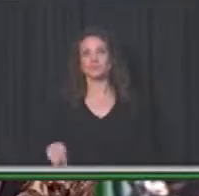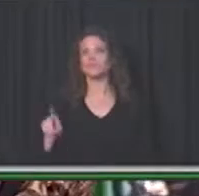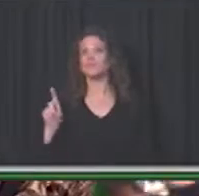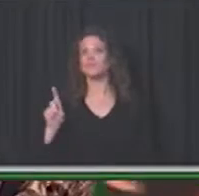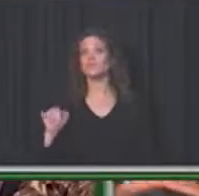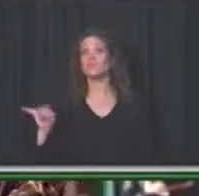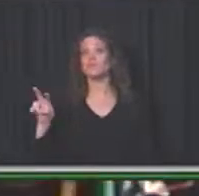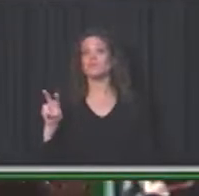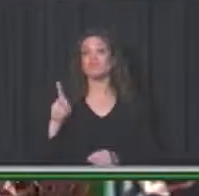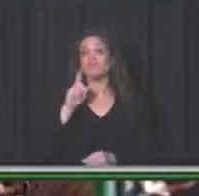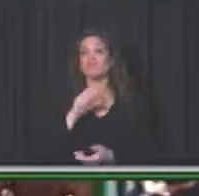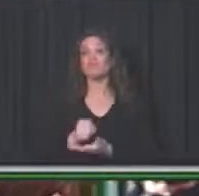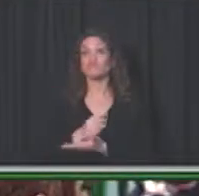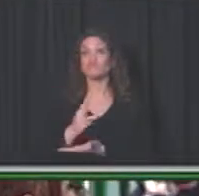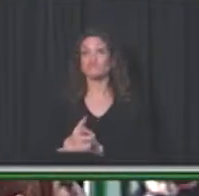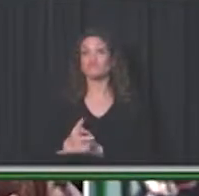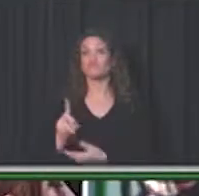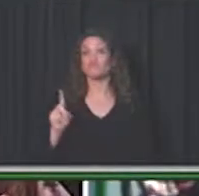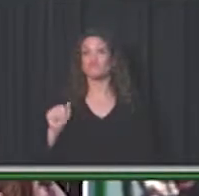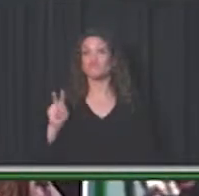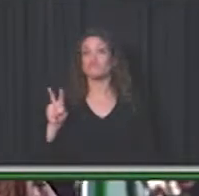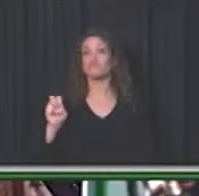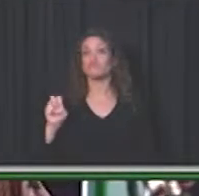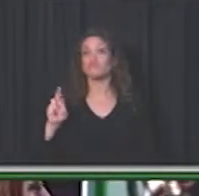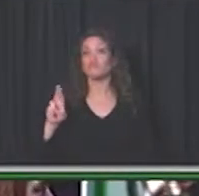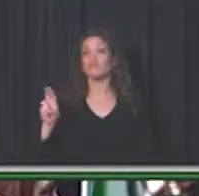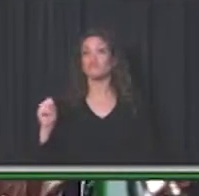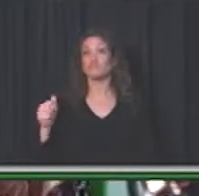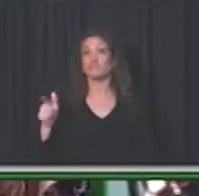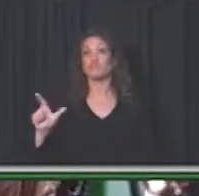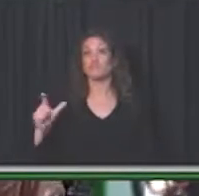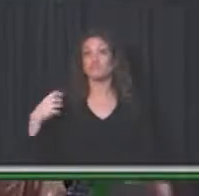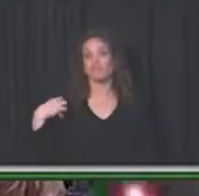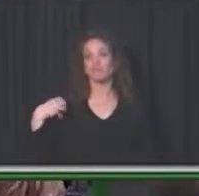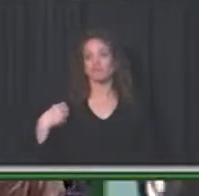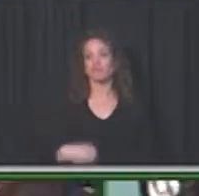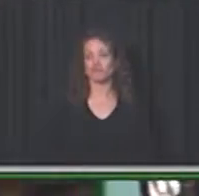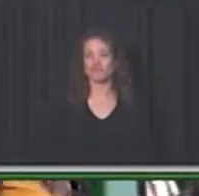Division of Social Work, Dale Russell, Chair.